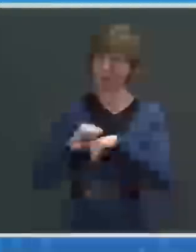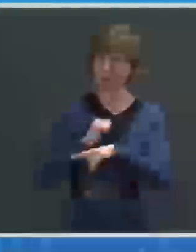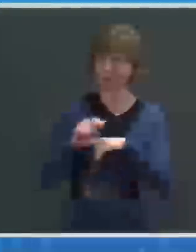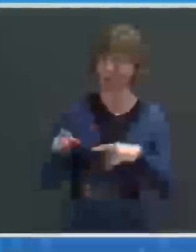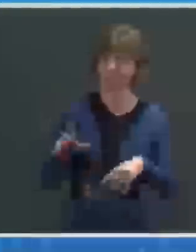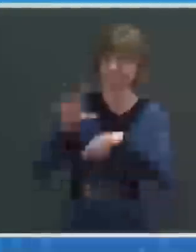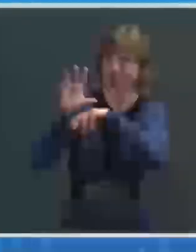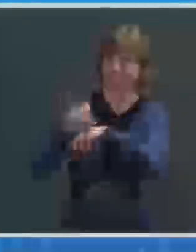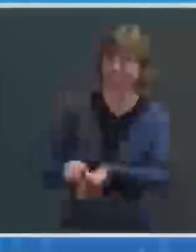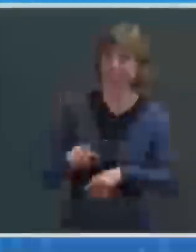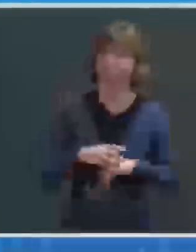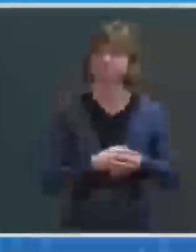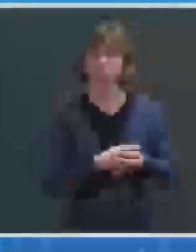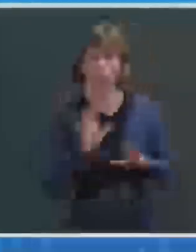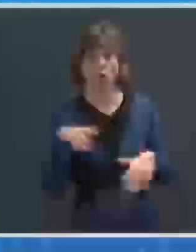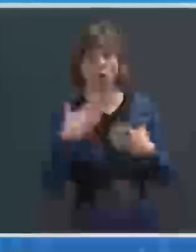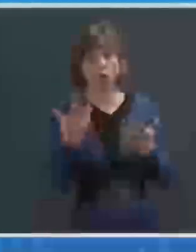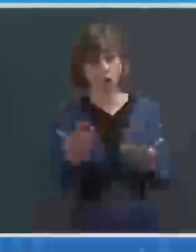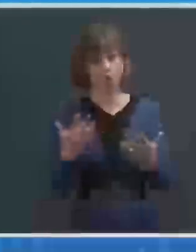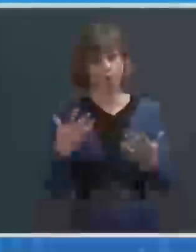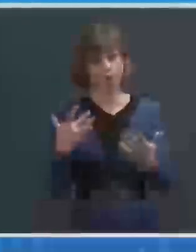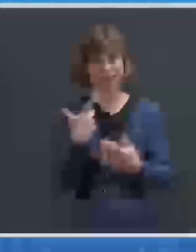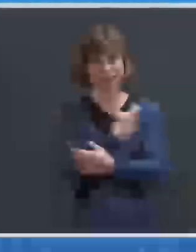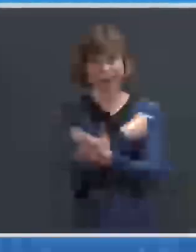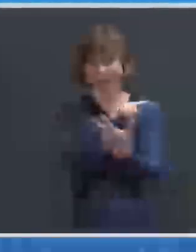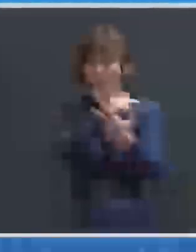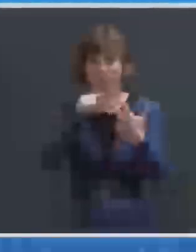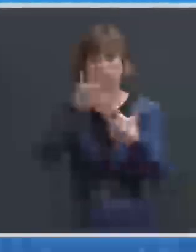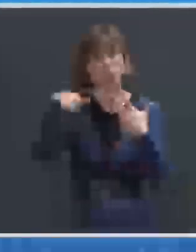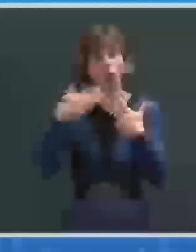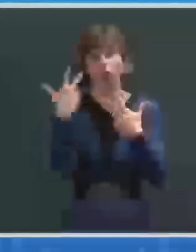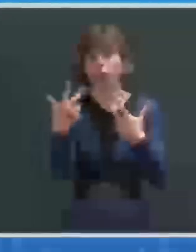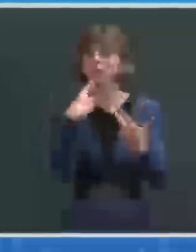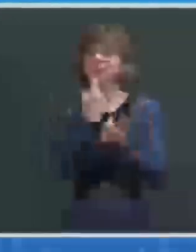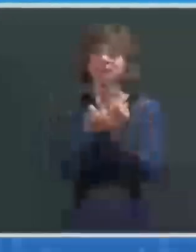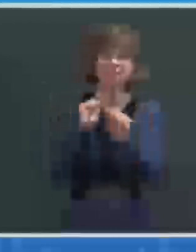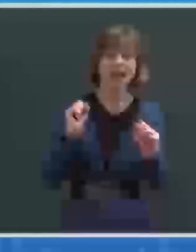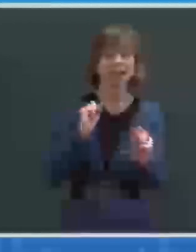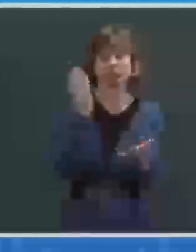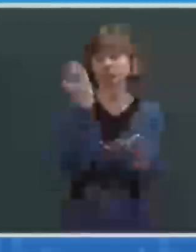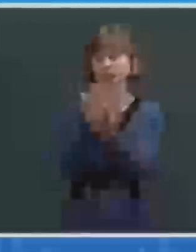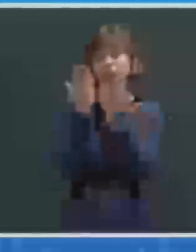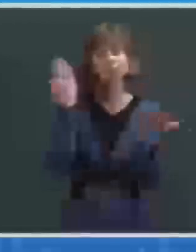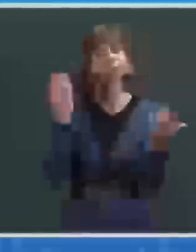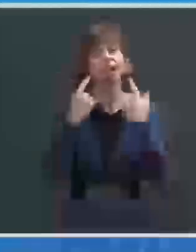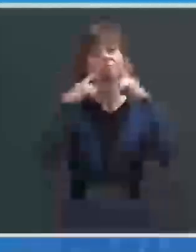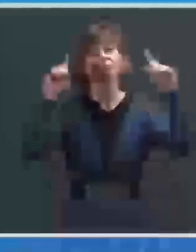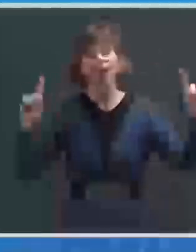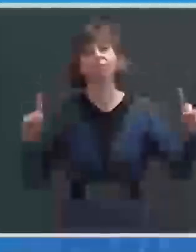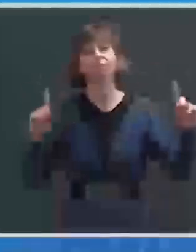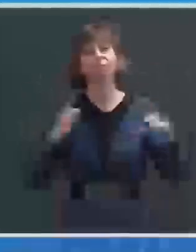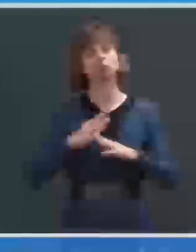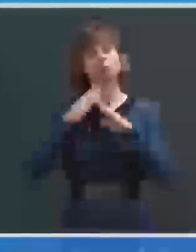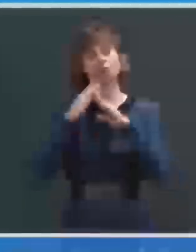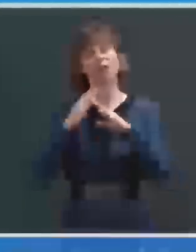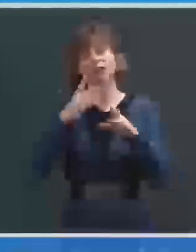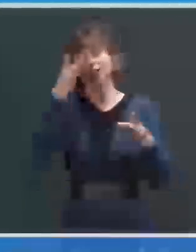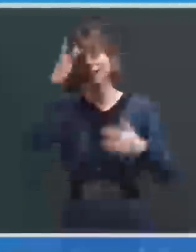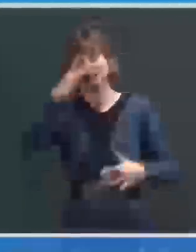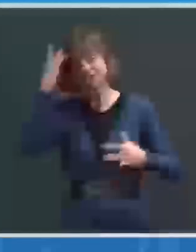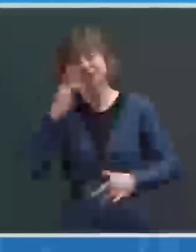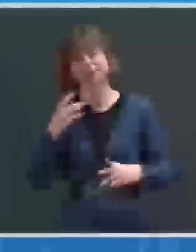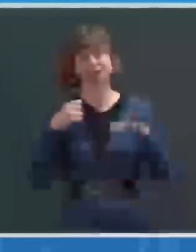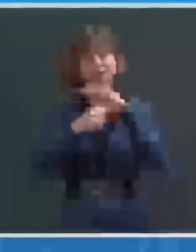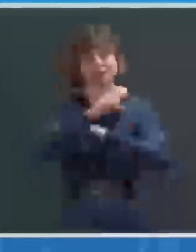been proven safe, highly effective at preventing severe disease, hospitalization, and death from COVID-19